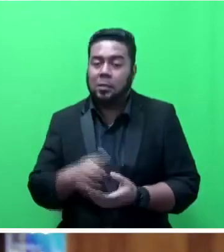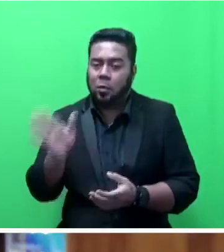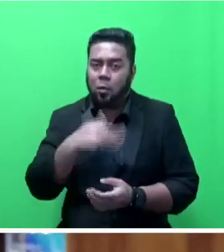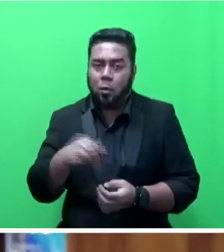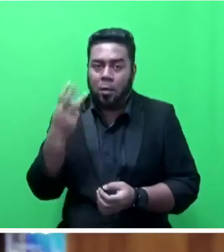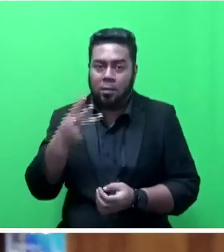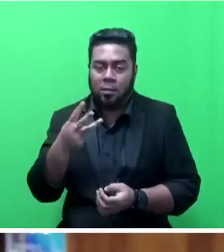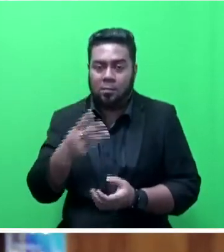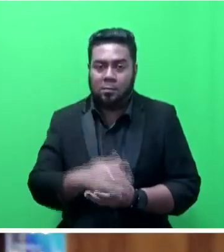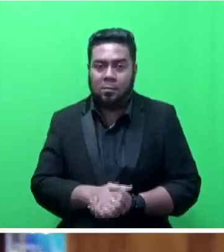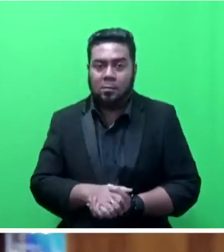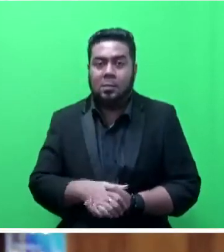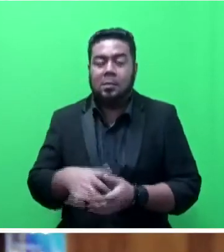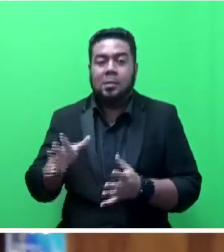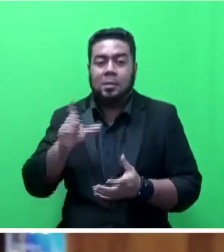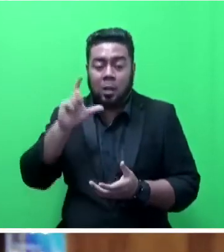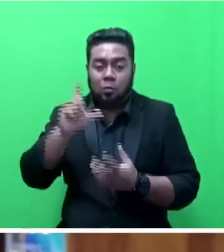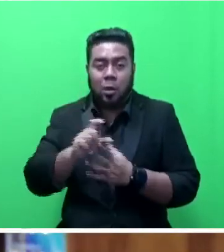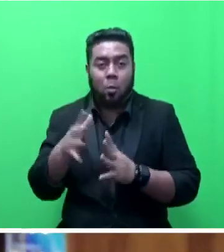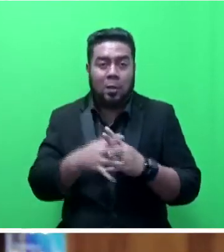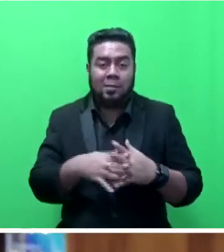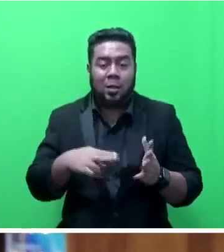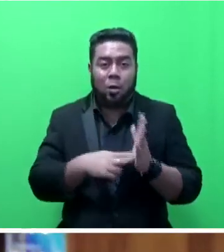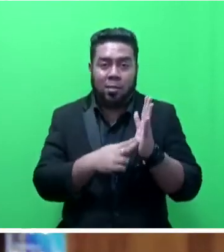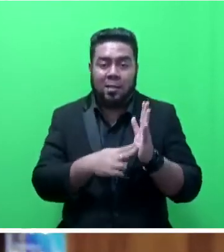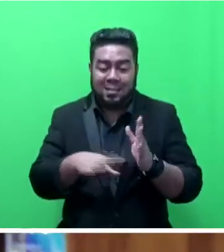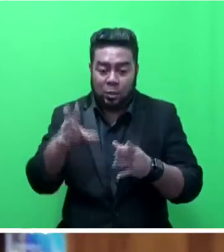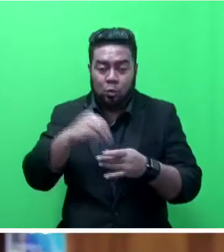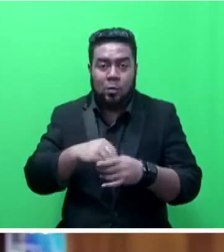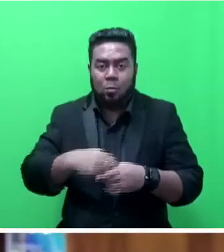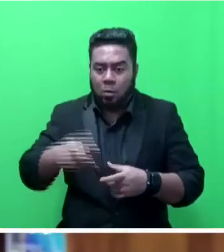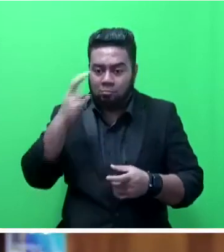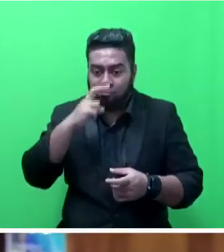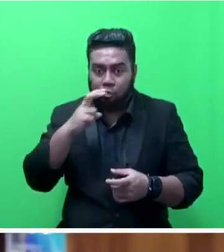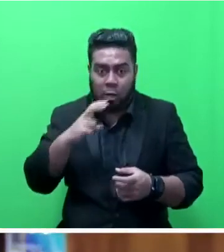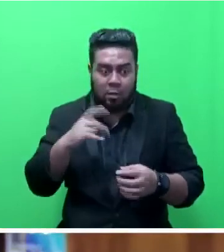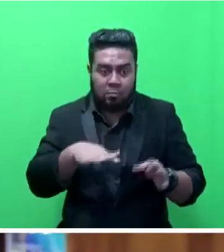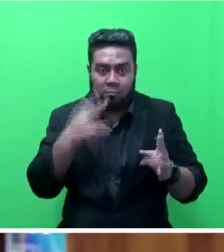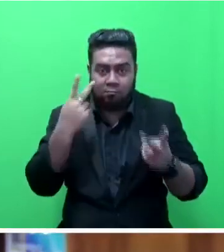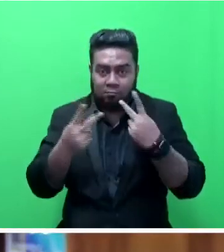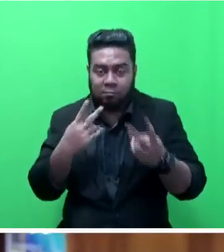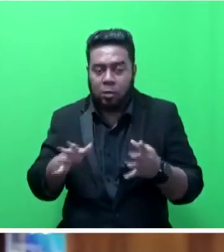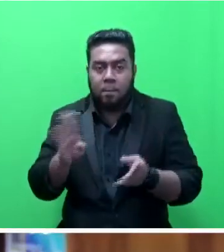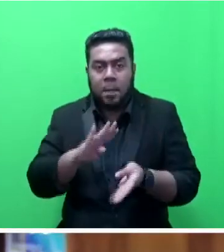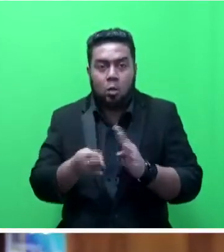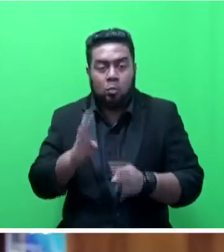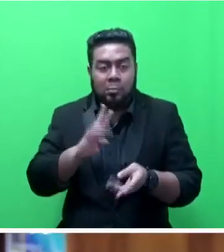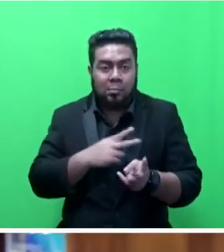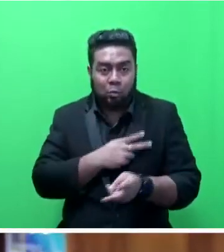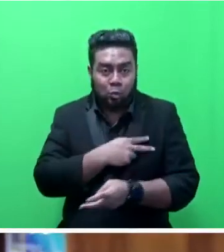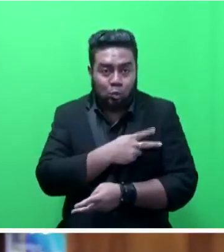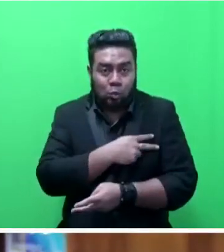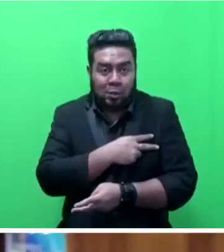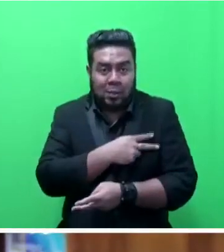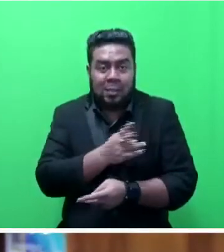3 divisions, Central, Western, Northern. Sessions include field trainings on biosecurity issues and disease